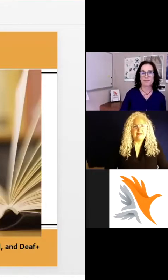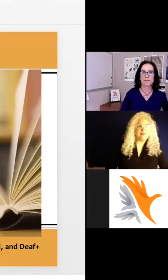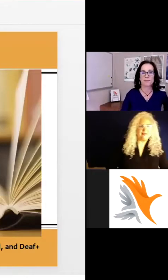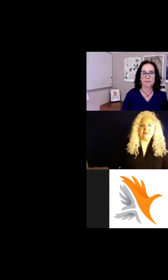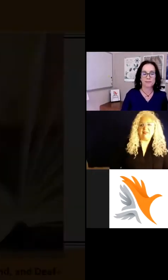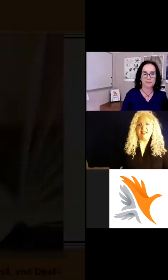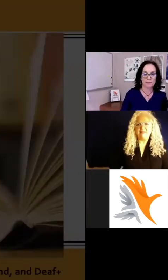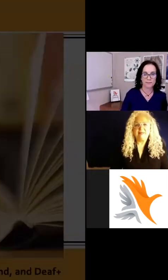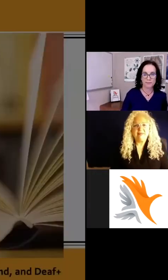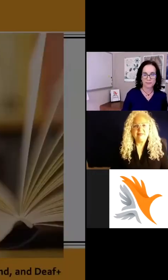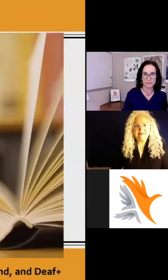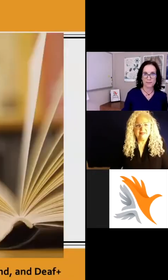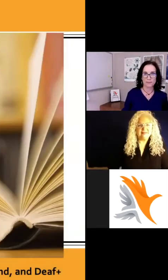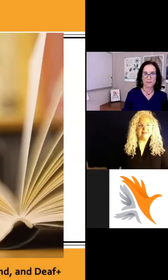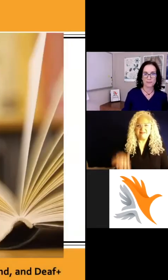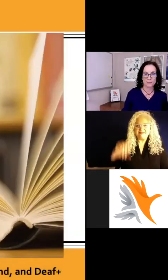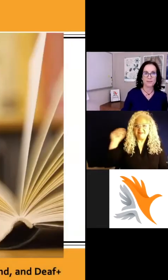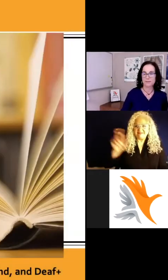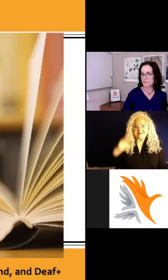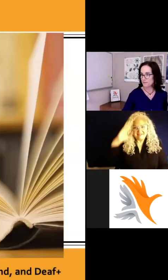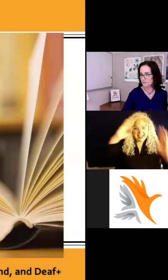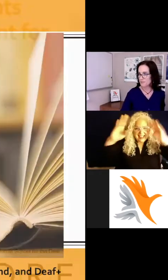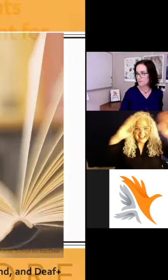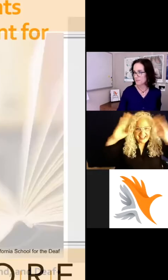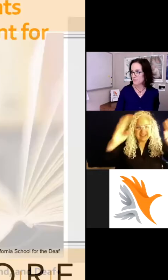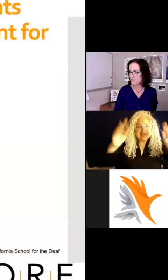going to share my screen.